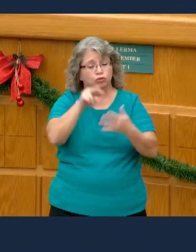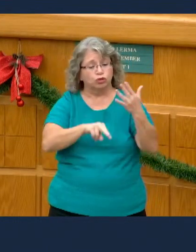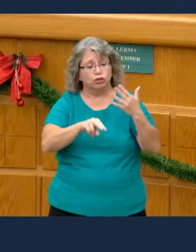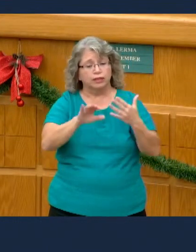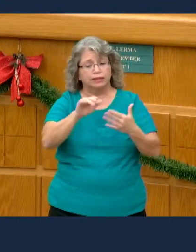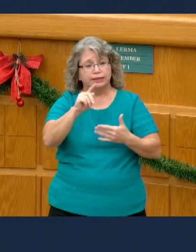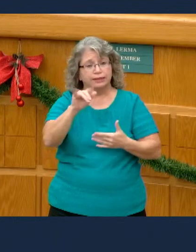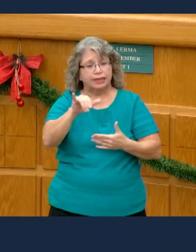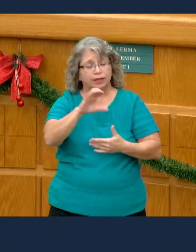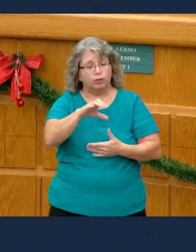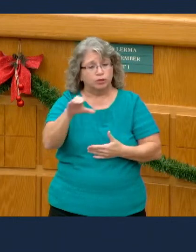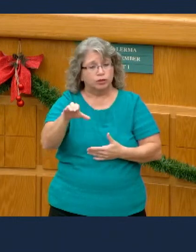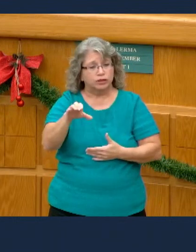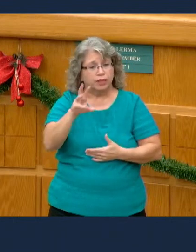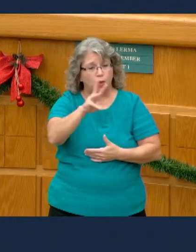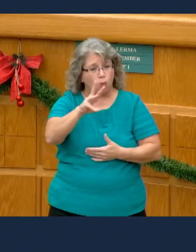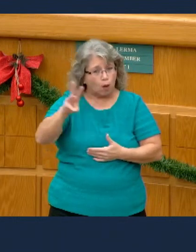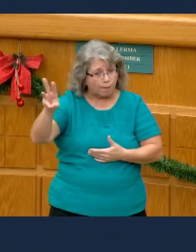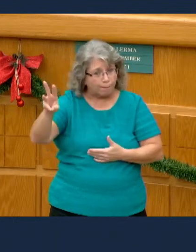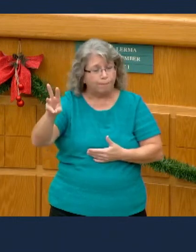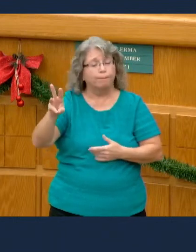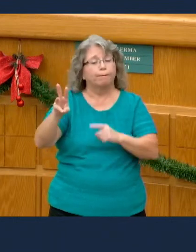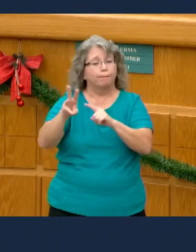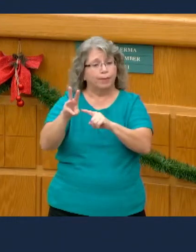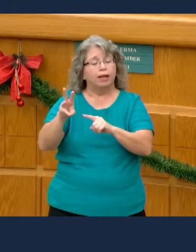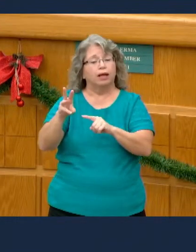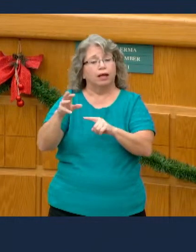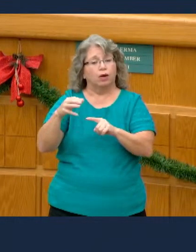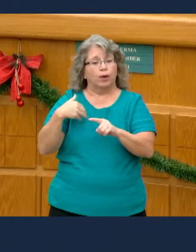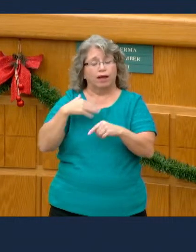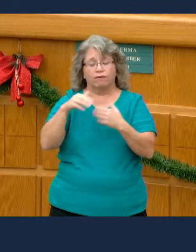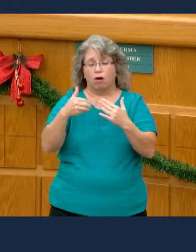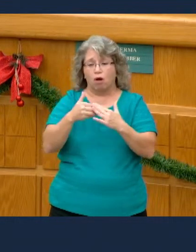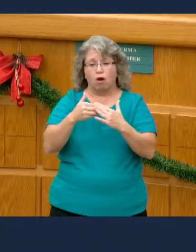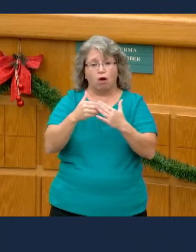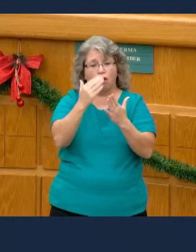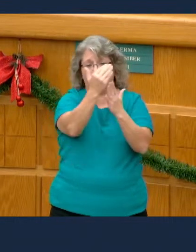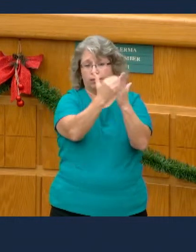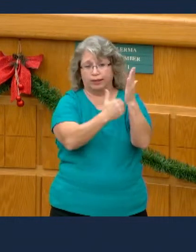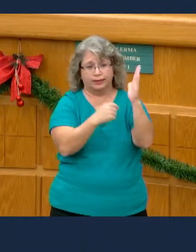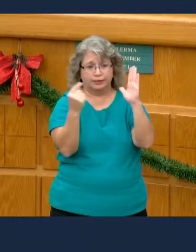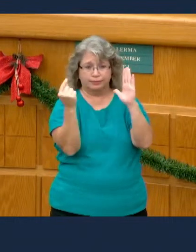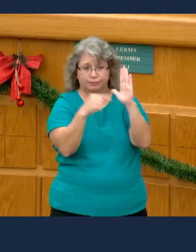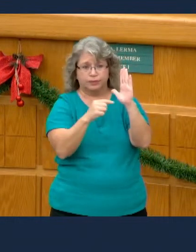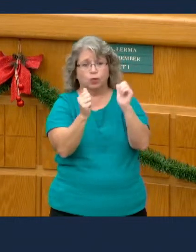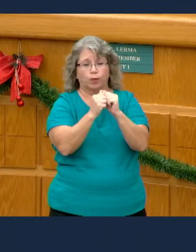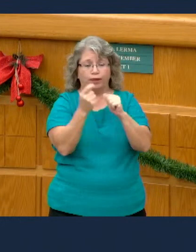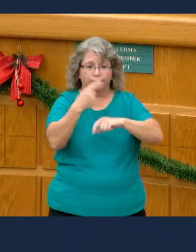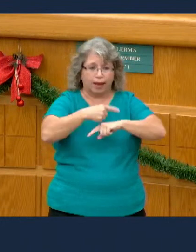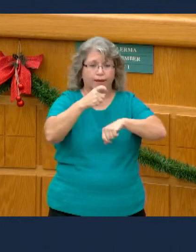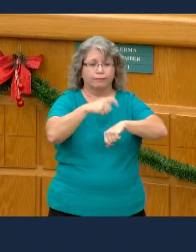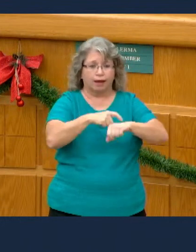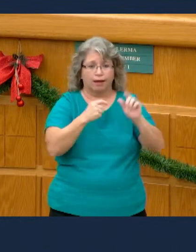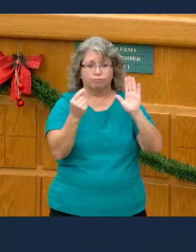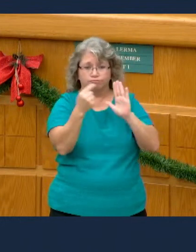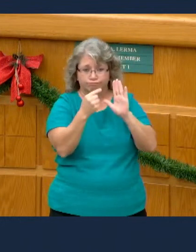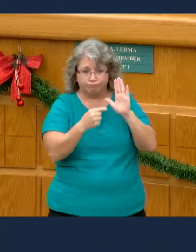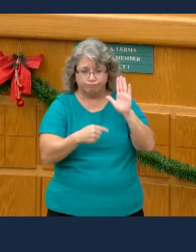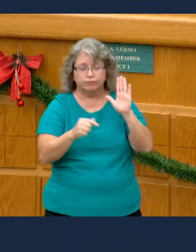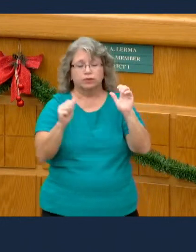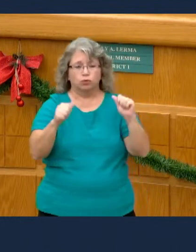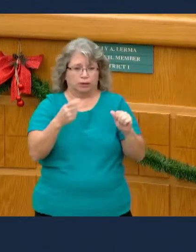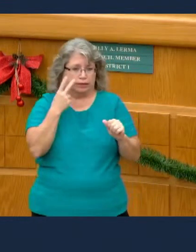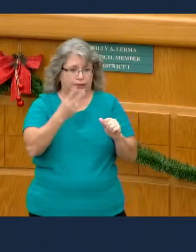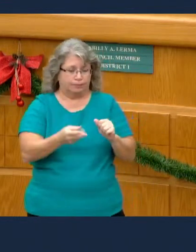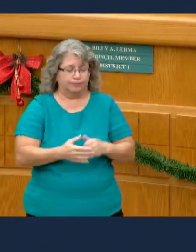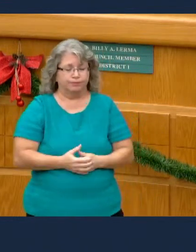Christi website. We have all listed there with the dates and times so that you can go at the correct time. We have done tremendous